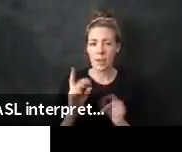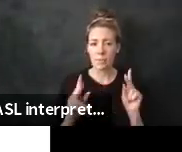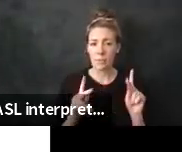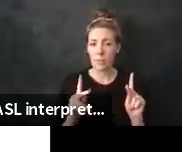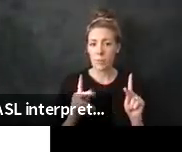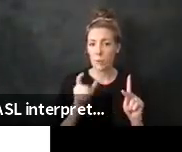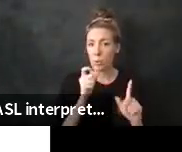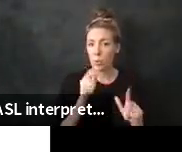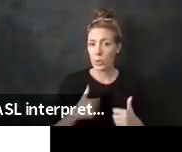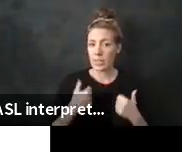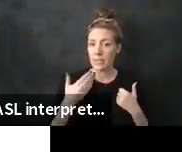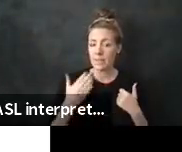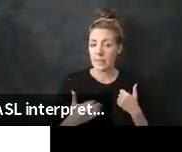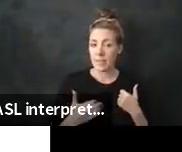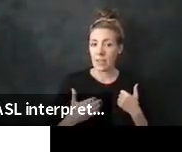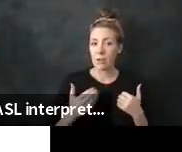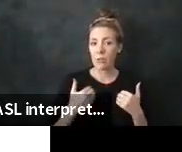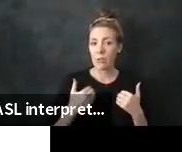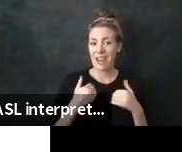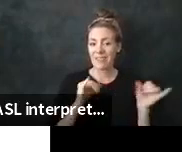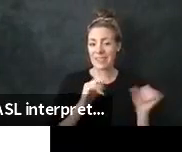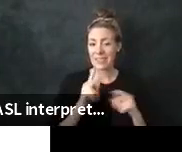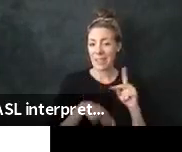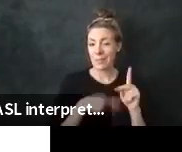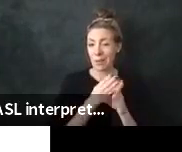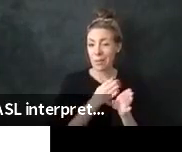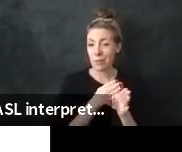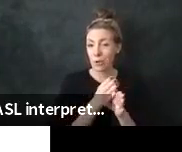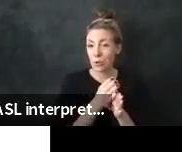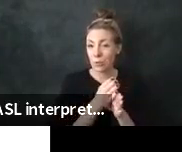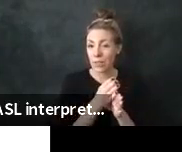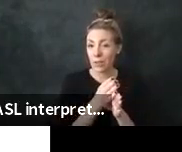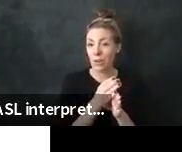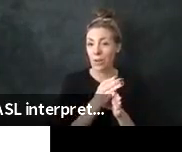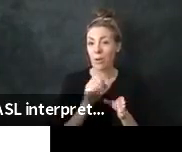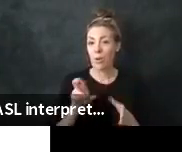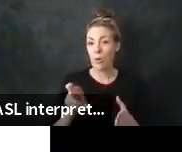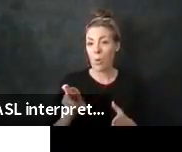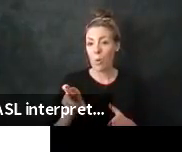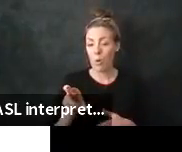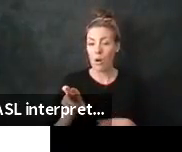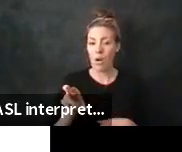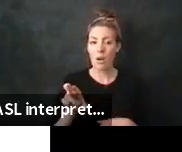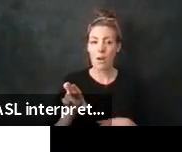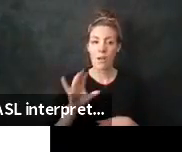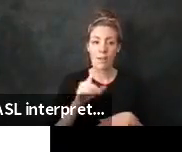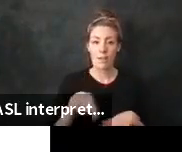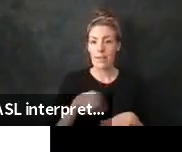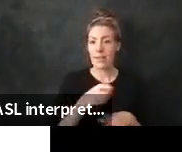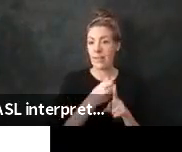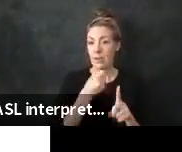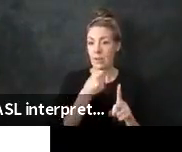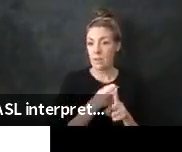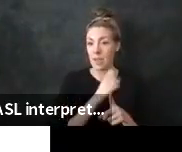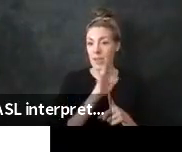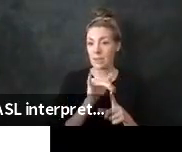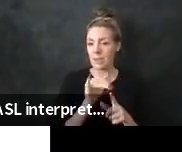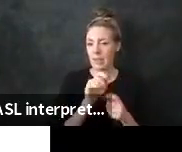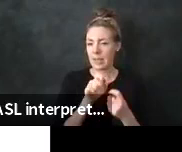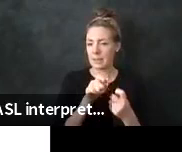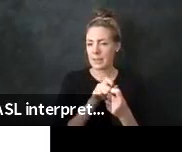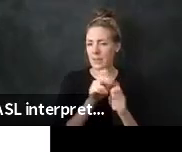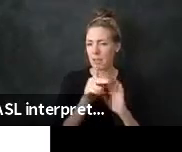have or have the same types of careers, or they're impacted by certain